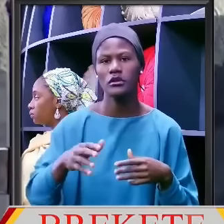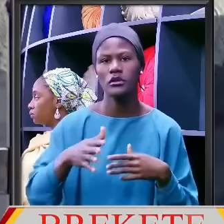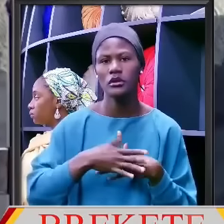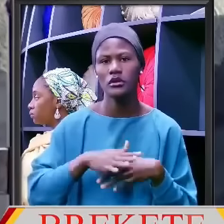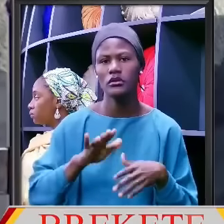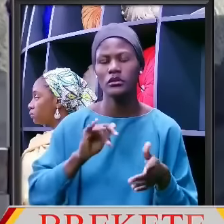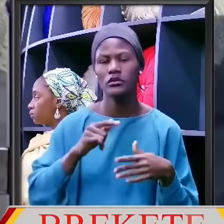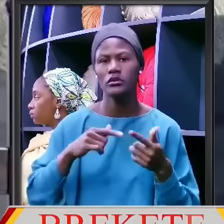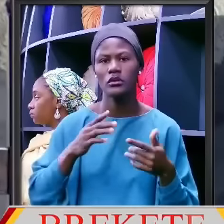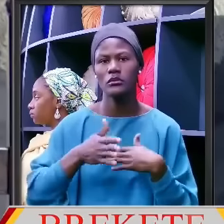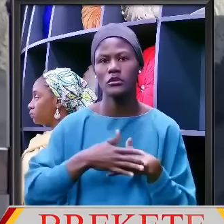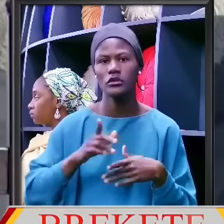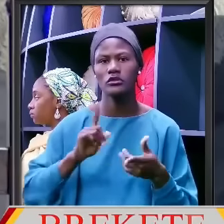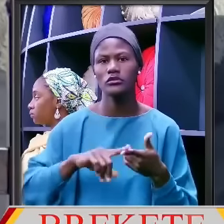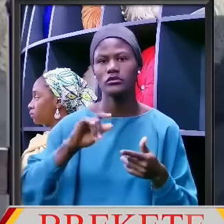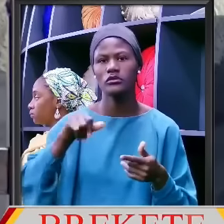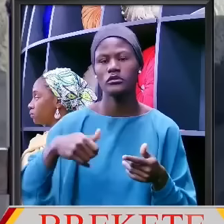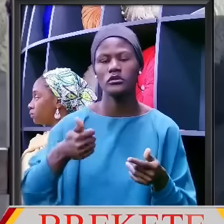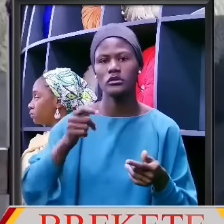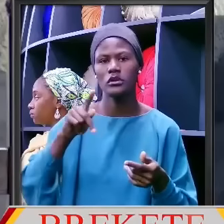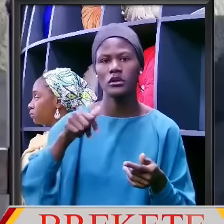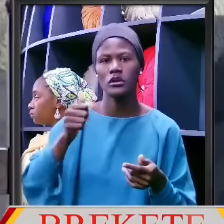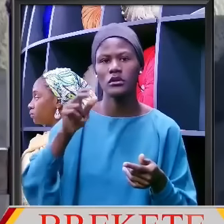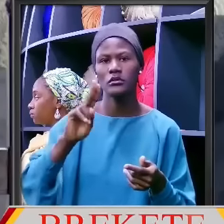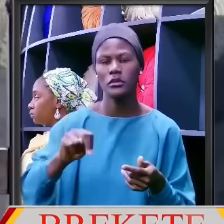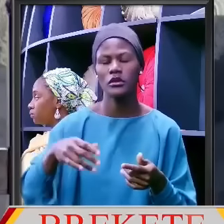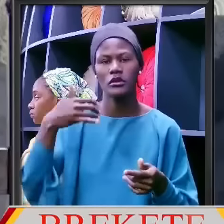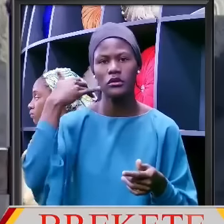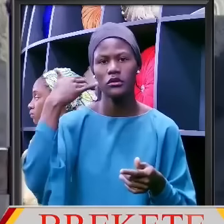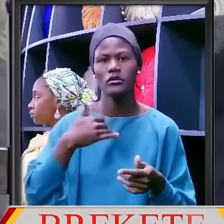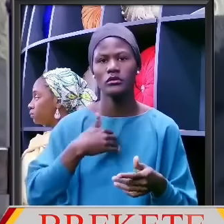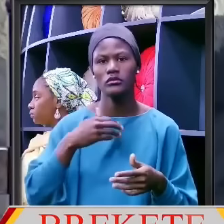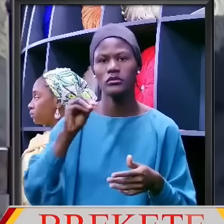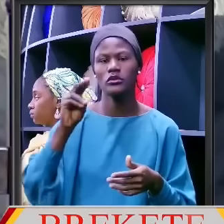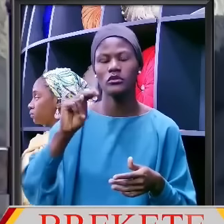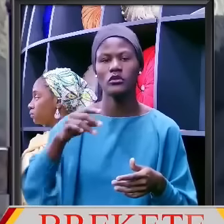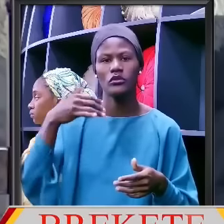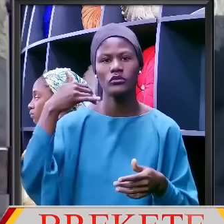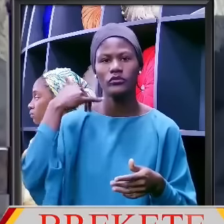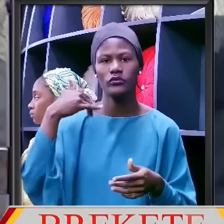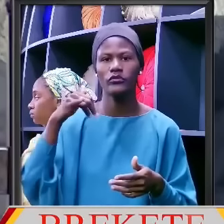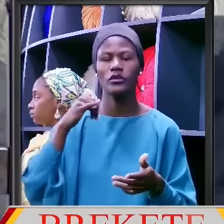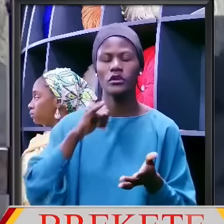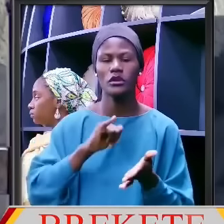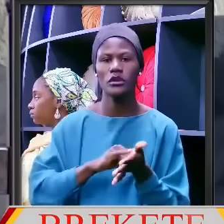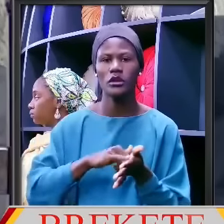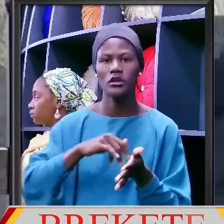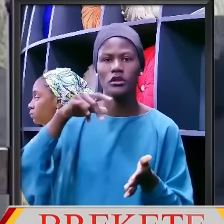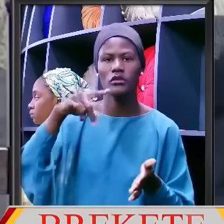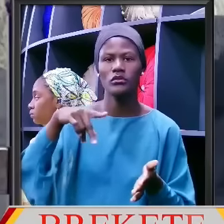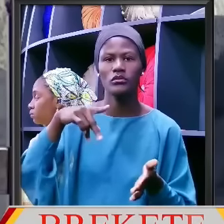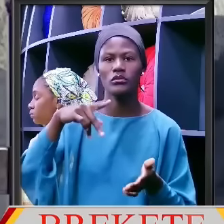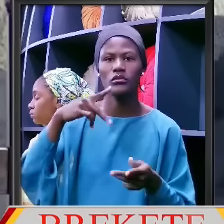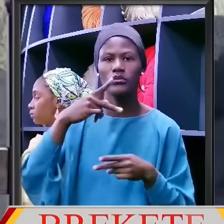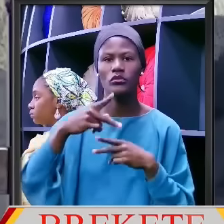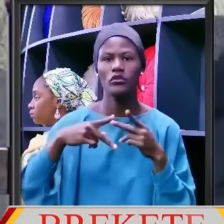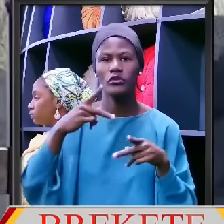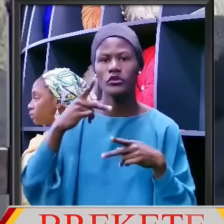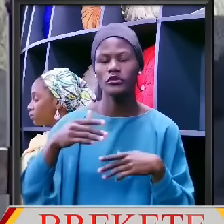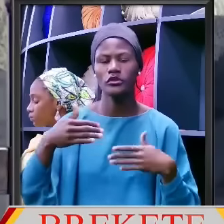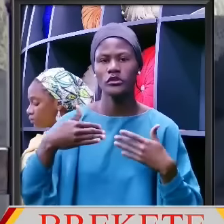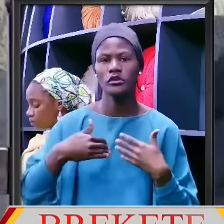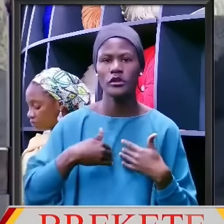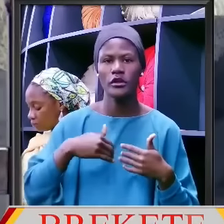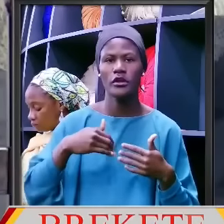When I traveled back to Japan, he told me that he called me on phone that the production have started. I